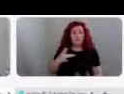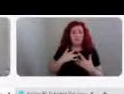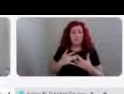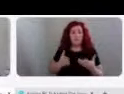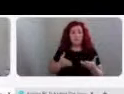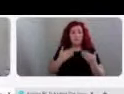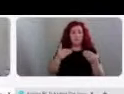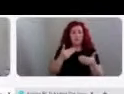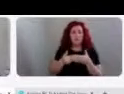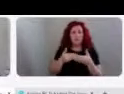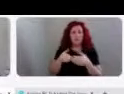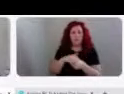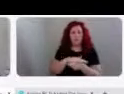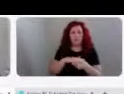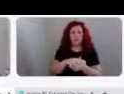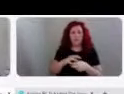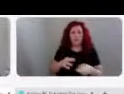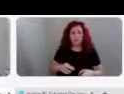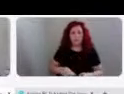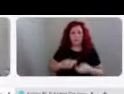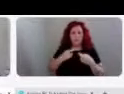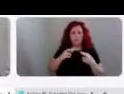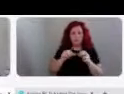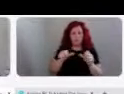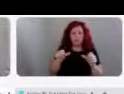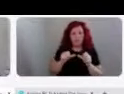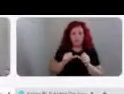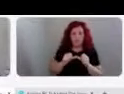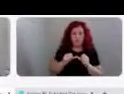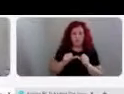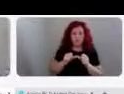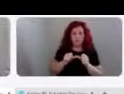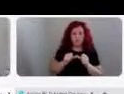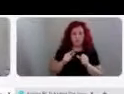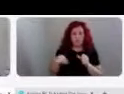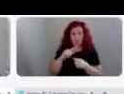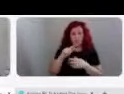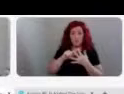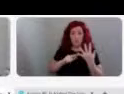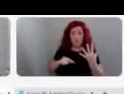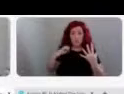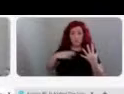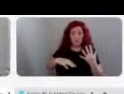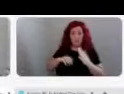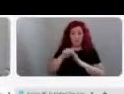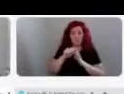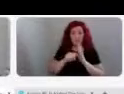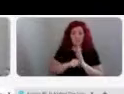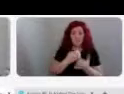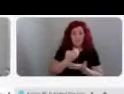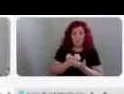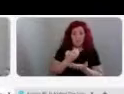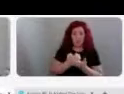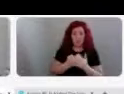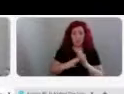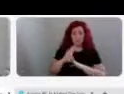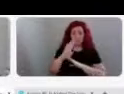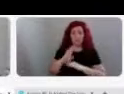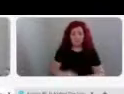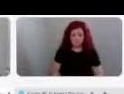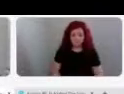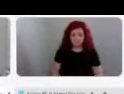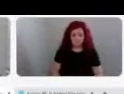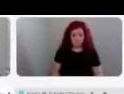residential areas to the university in all these attributes of benefits to the state's economy and environment these